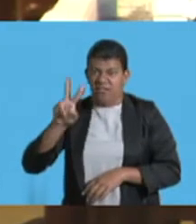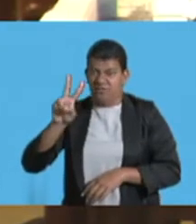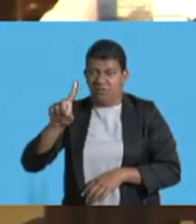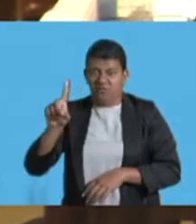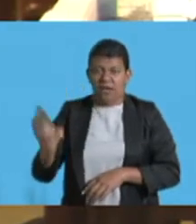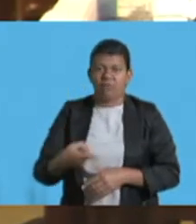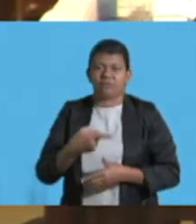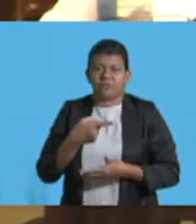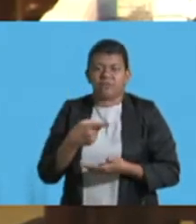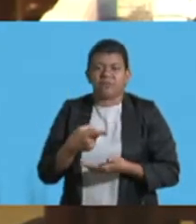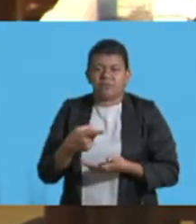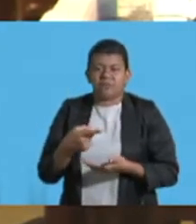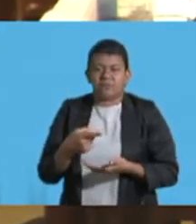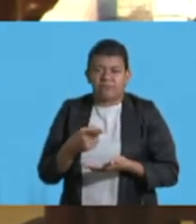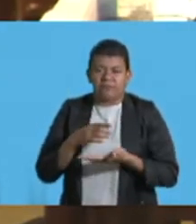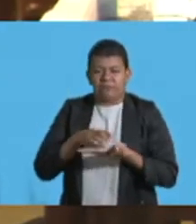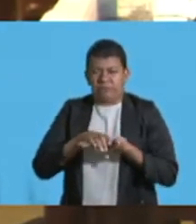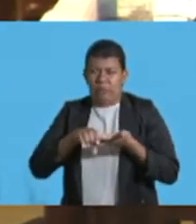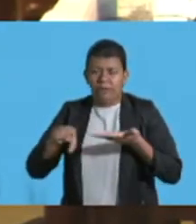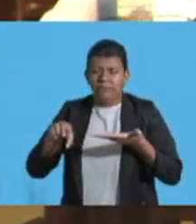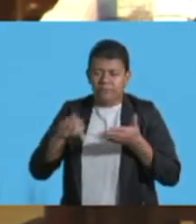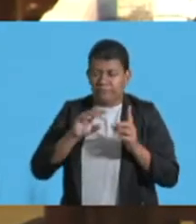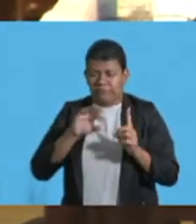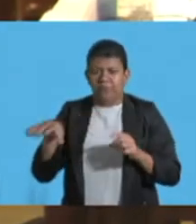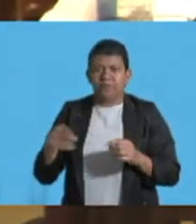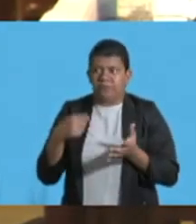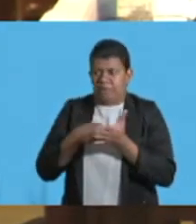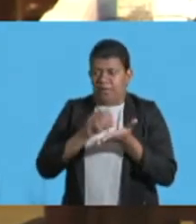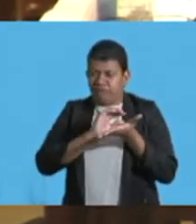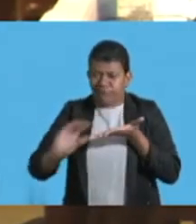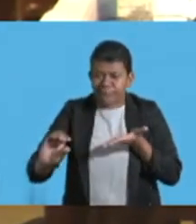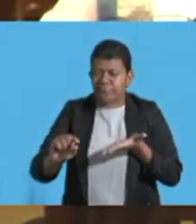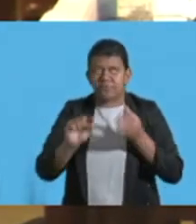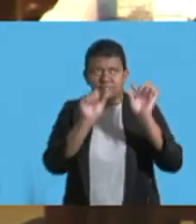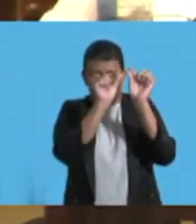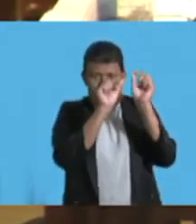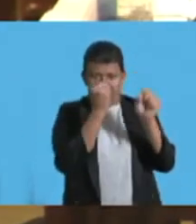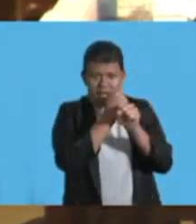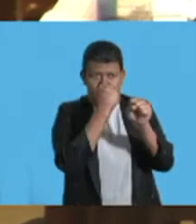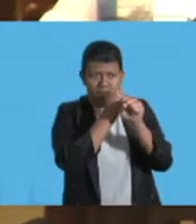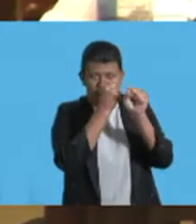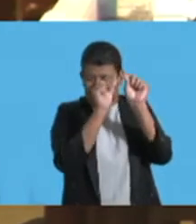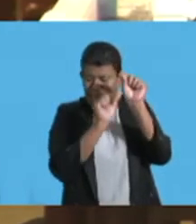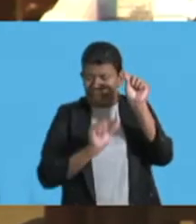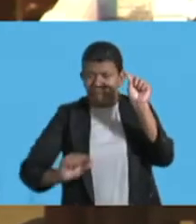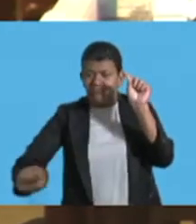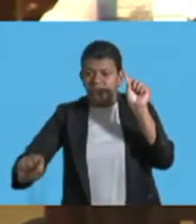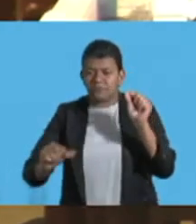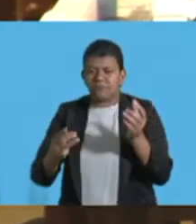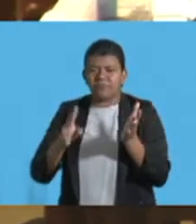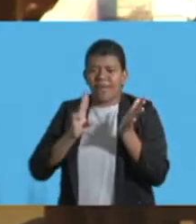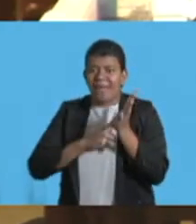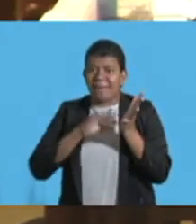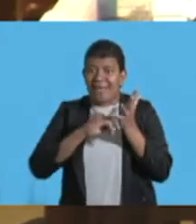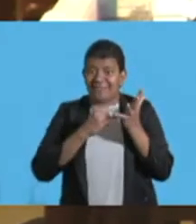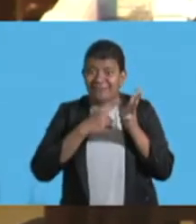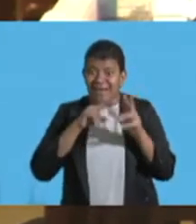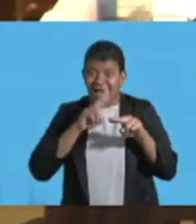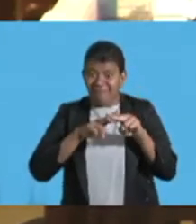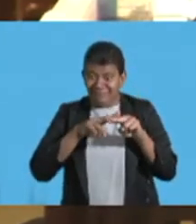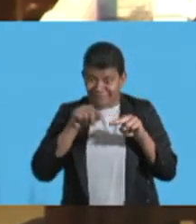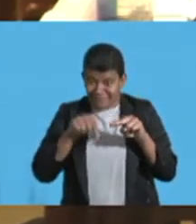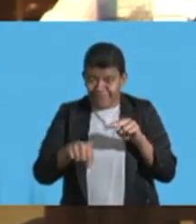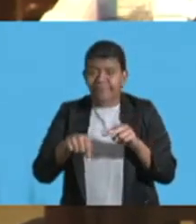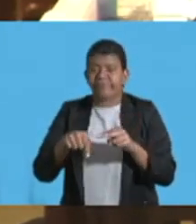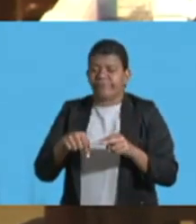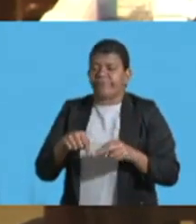$182,716. Madam Speaker, the Maritime Safety Authority of Fiji, MSF, regulates maritime safety and ensures the